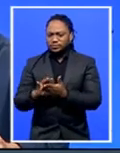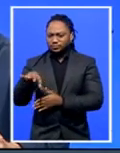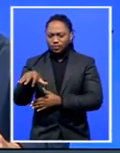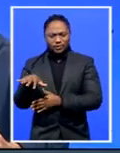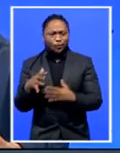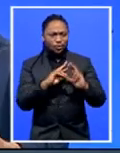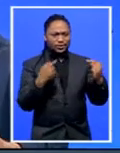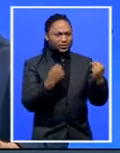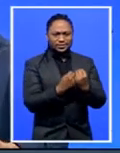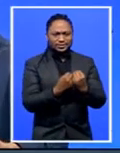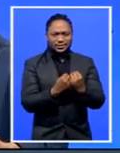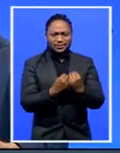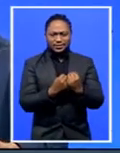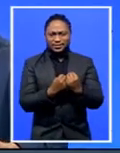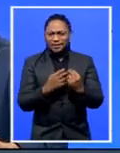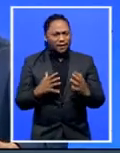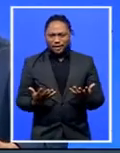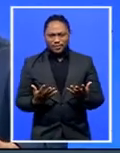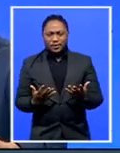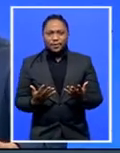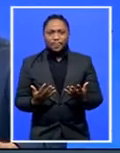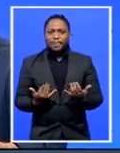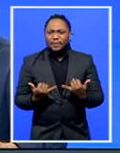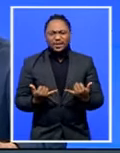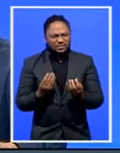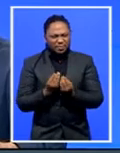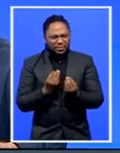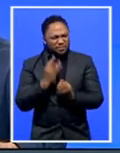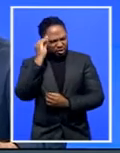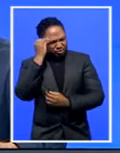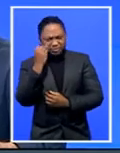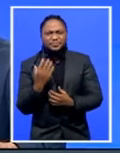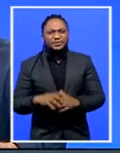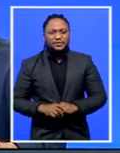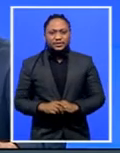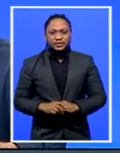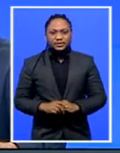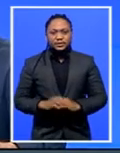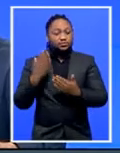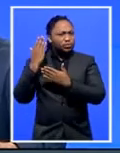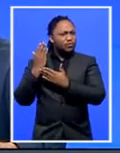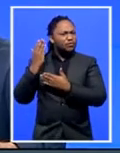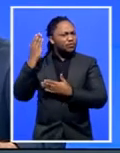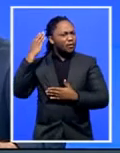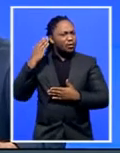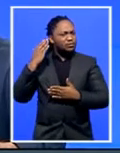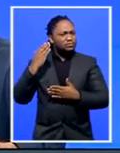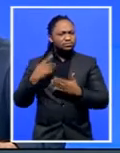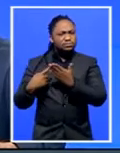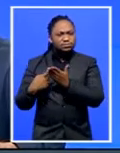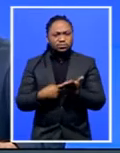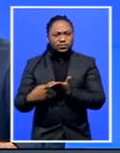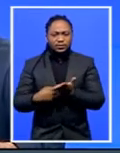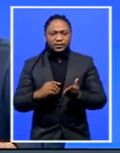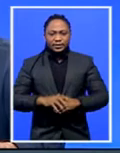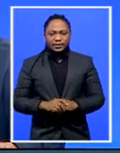voting nationally, and you swap those around. There's interesting names that came through. I mean, we sat here with Prof. Boyson earlier, and we were speaking about the TA, a